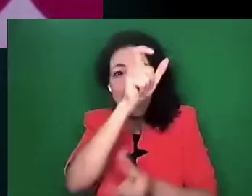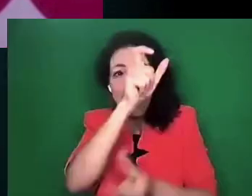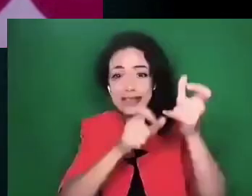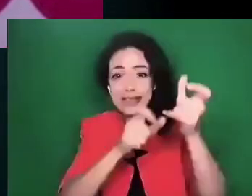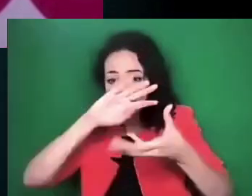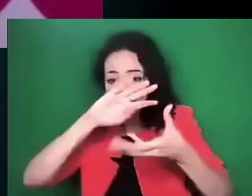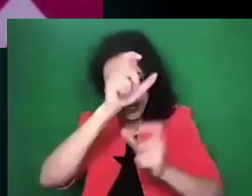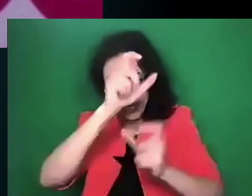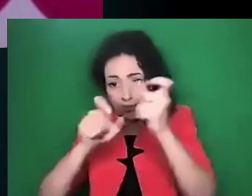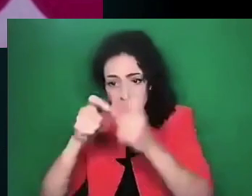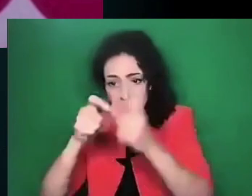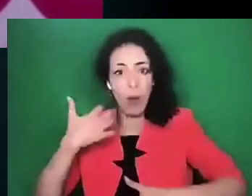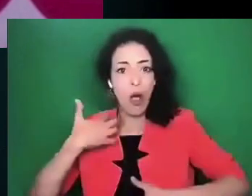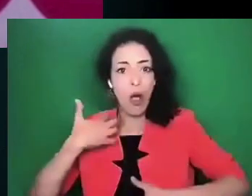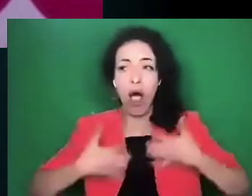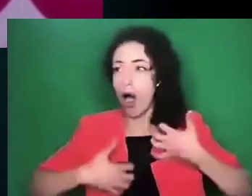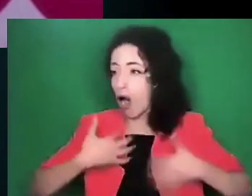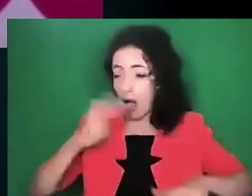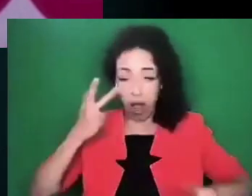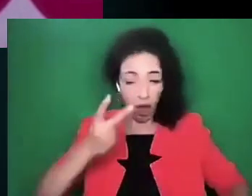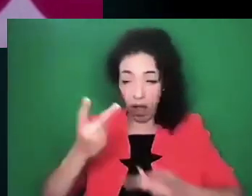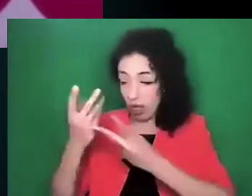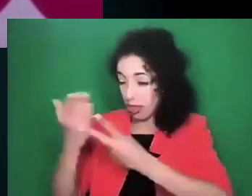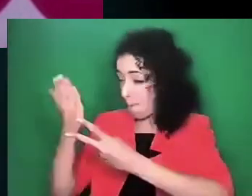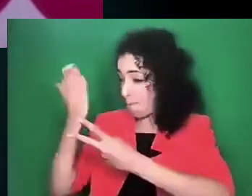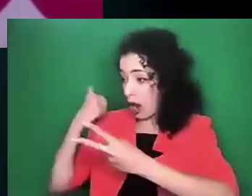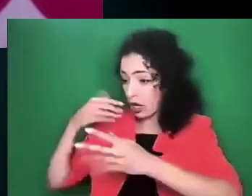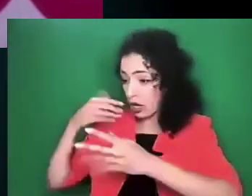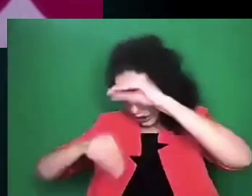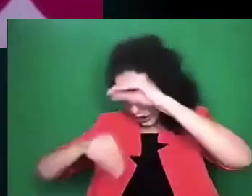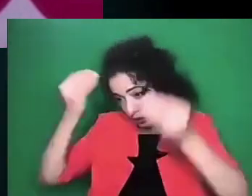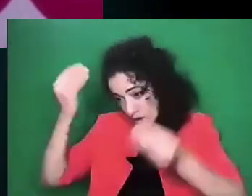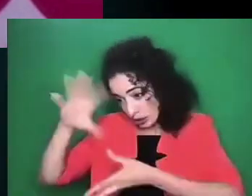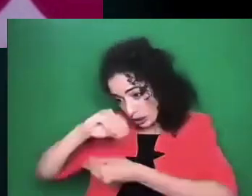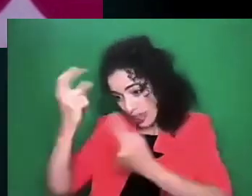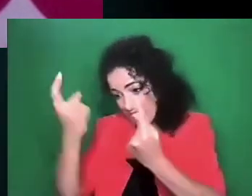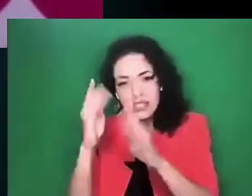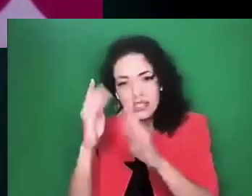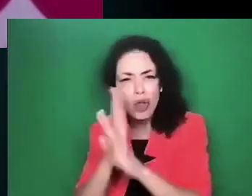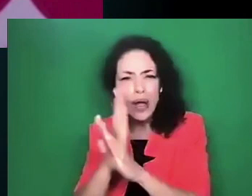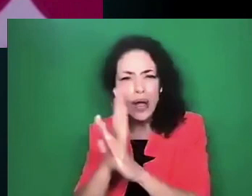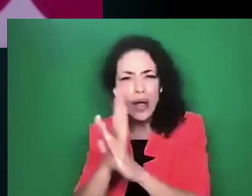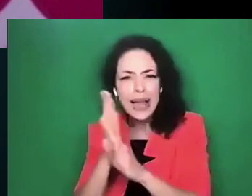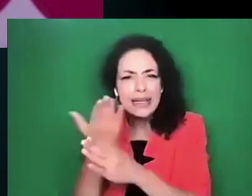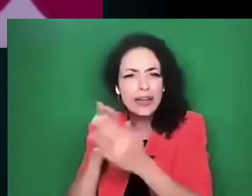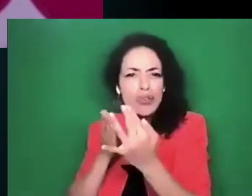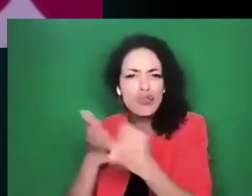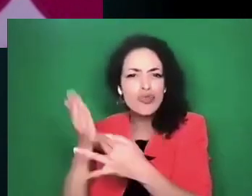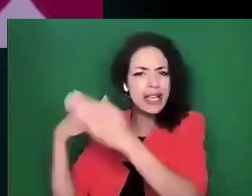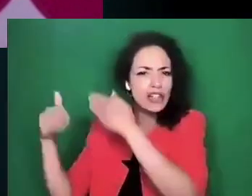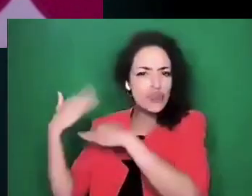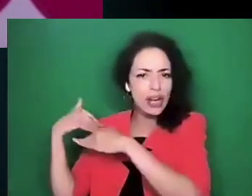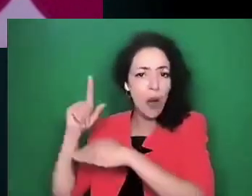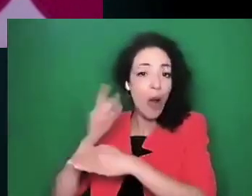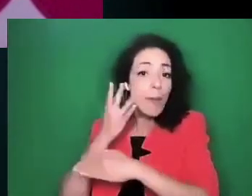by uncovering hidden presences. Because the act of uncovering is an act of finding,